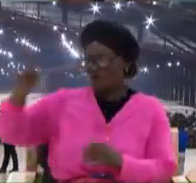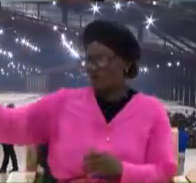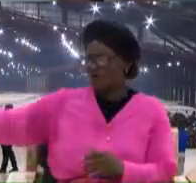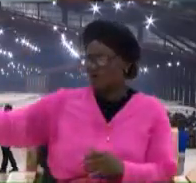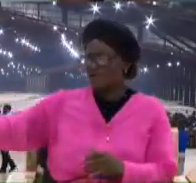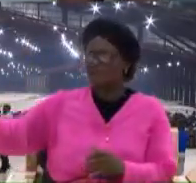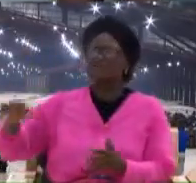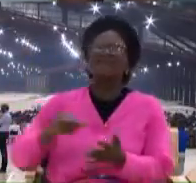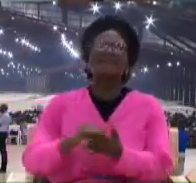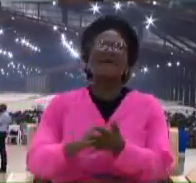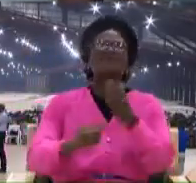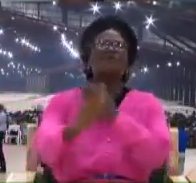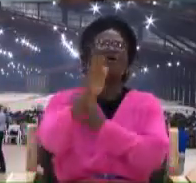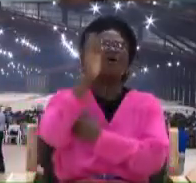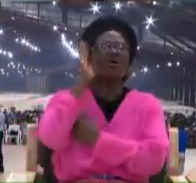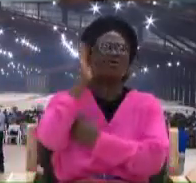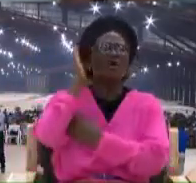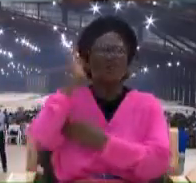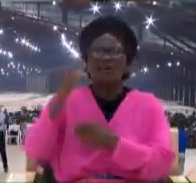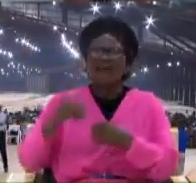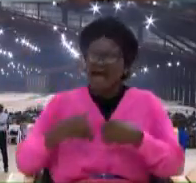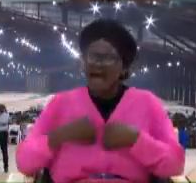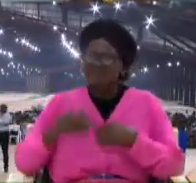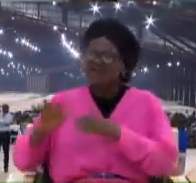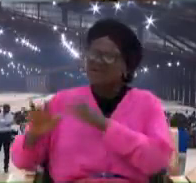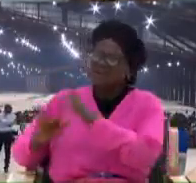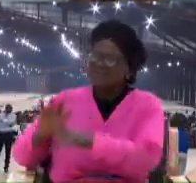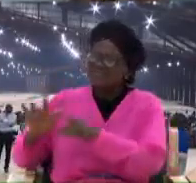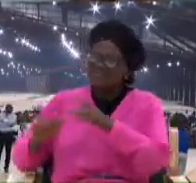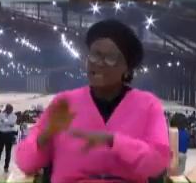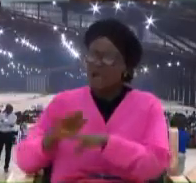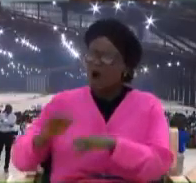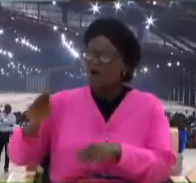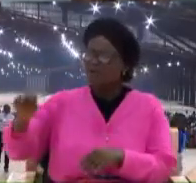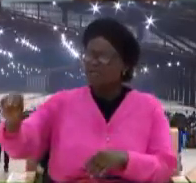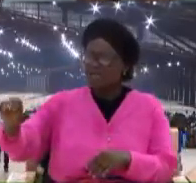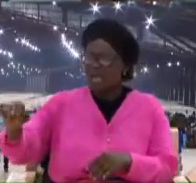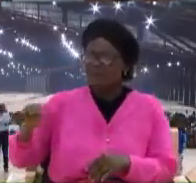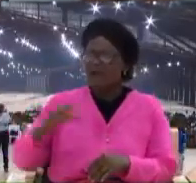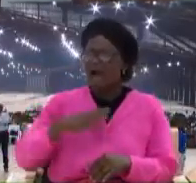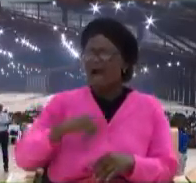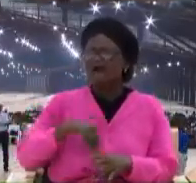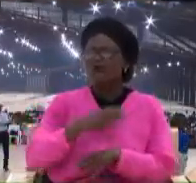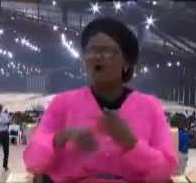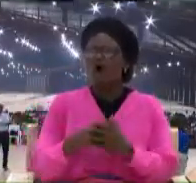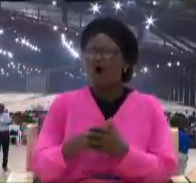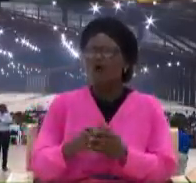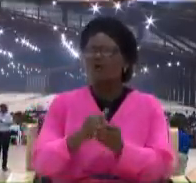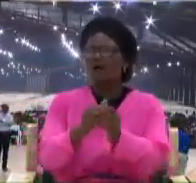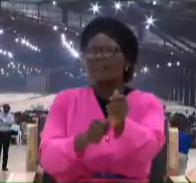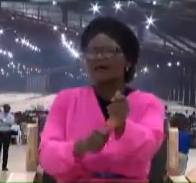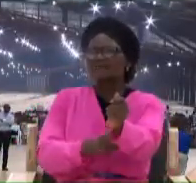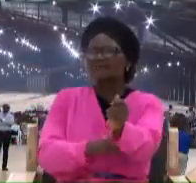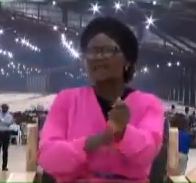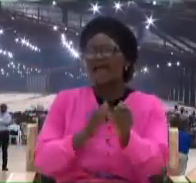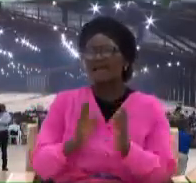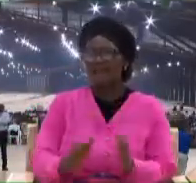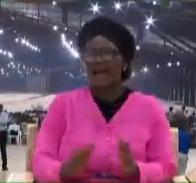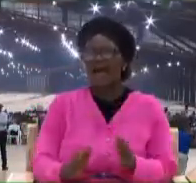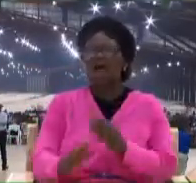will restore to him every backslider this evening. Let's call on the Almighty